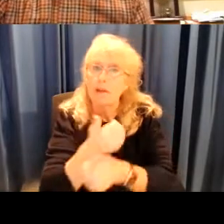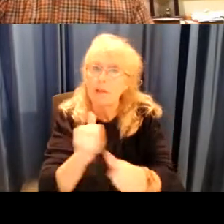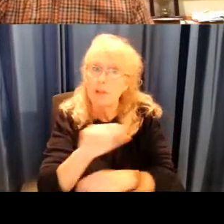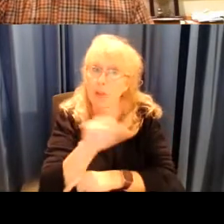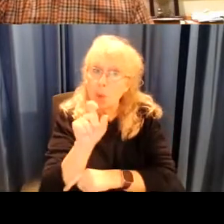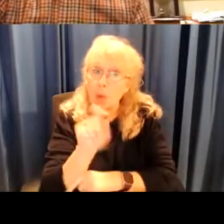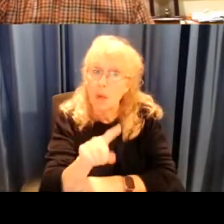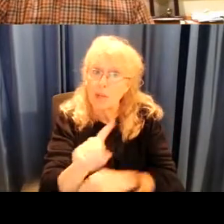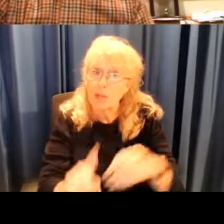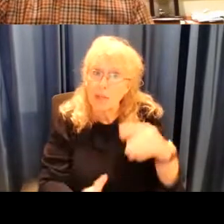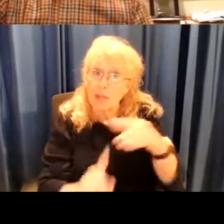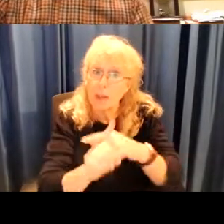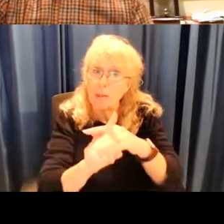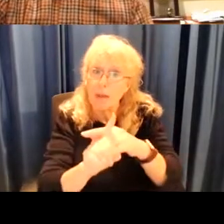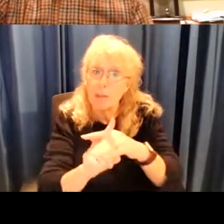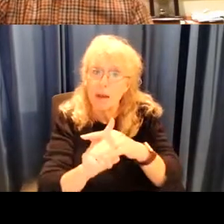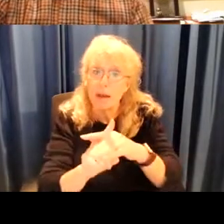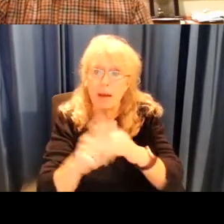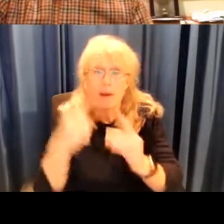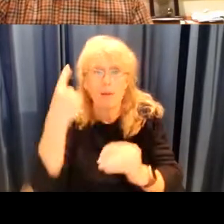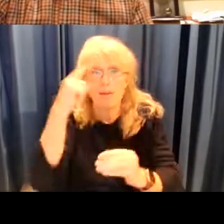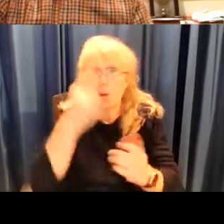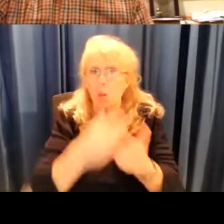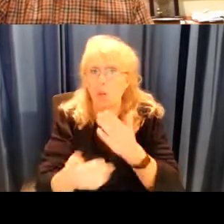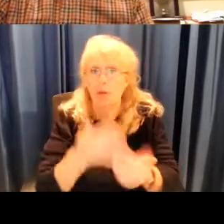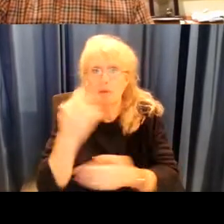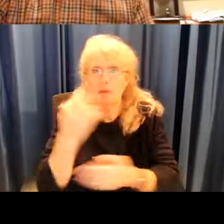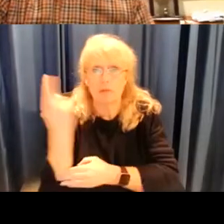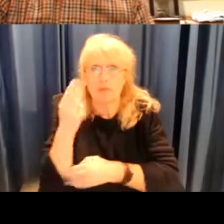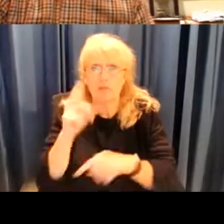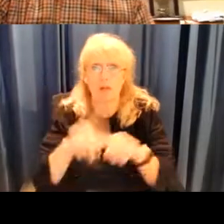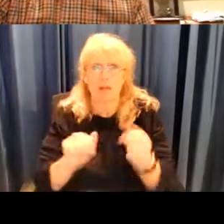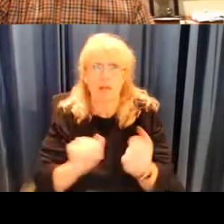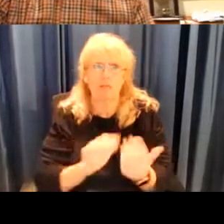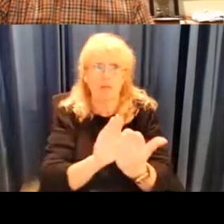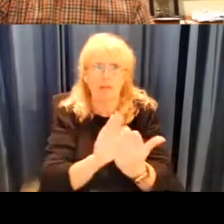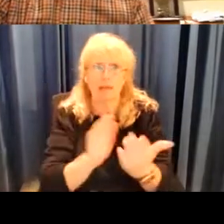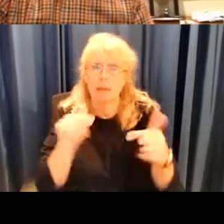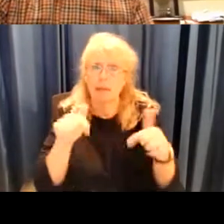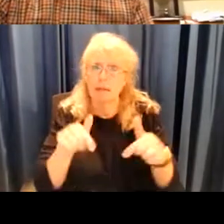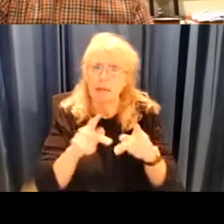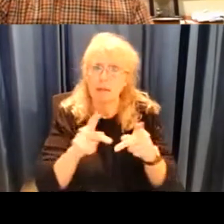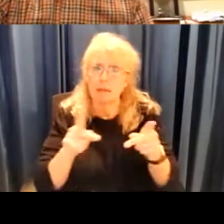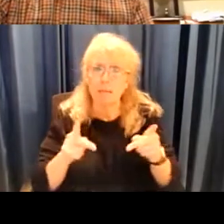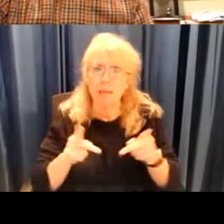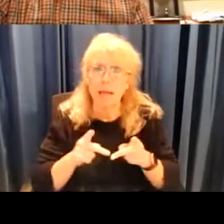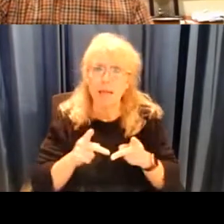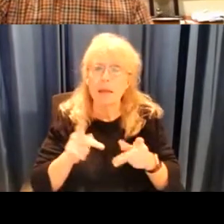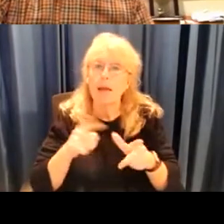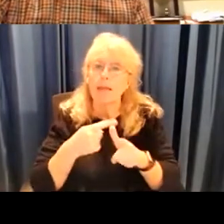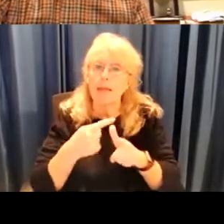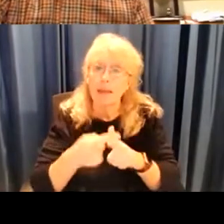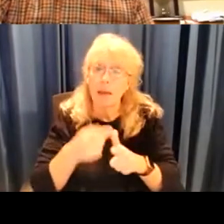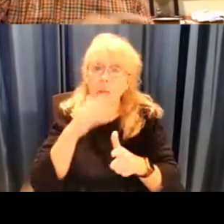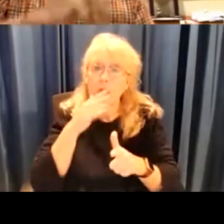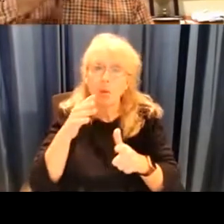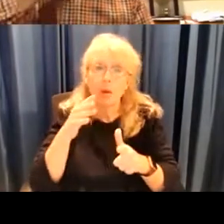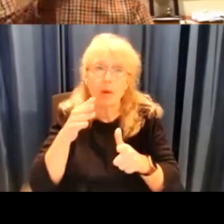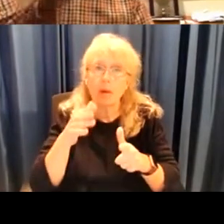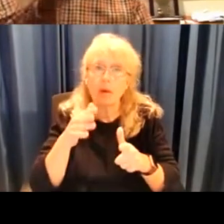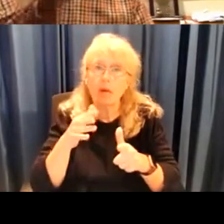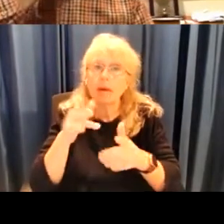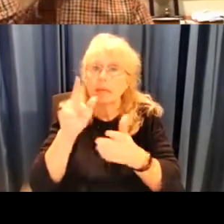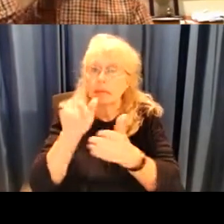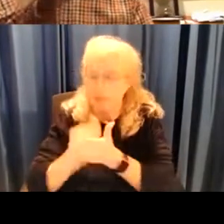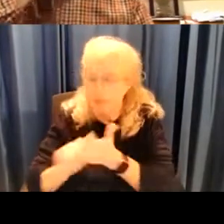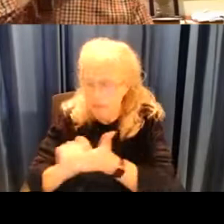that, for whatever reason cannot be addressed in this space, we'll take them down and we'll investigate